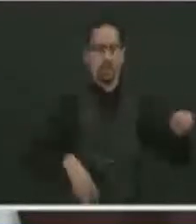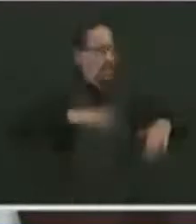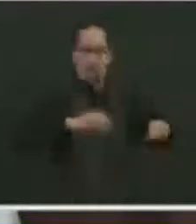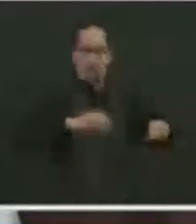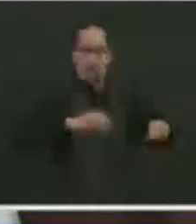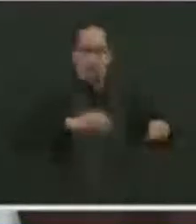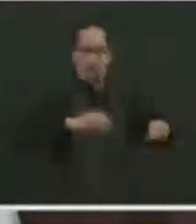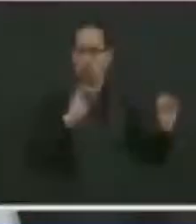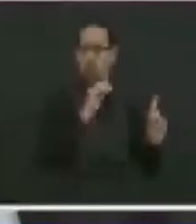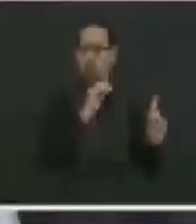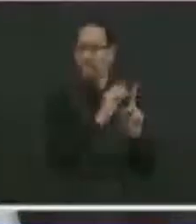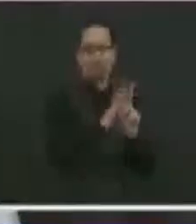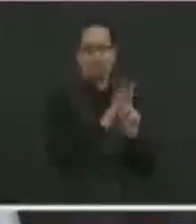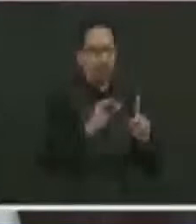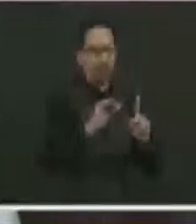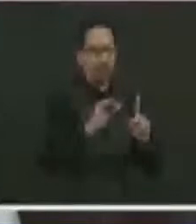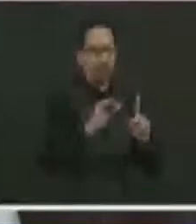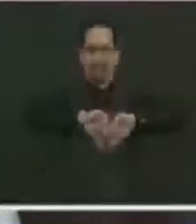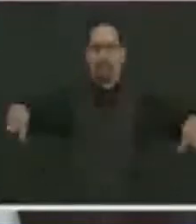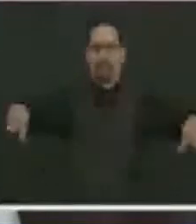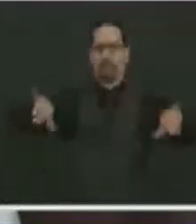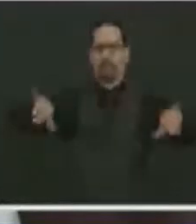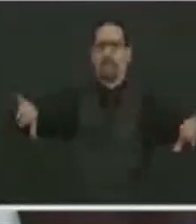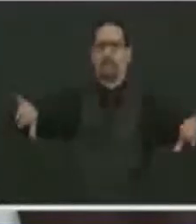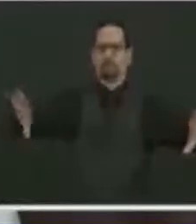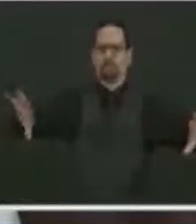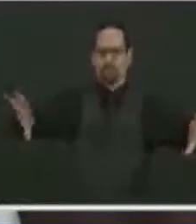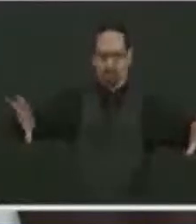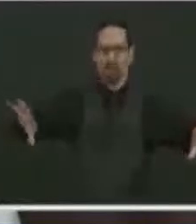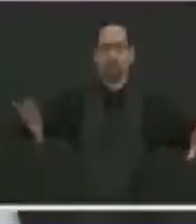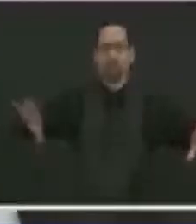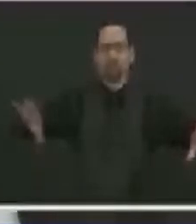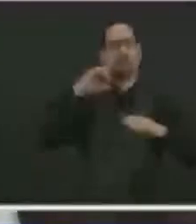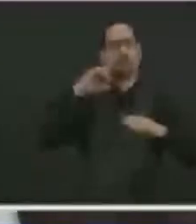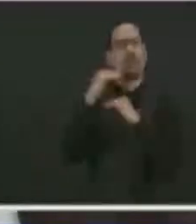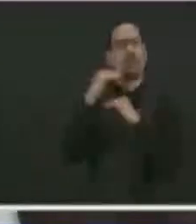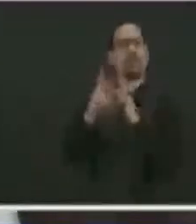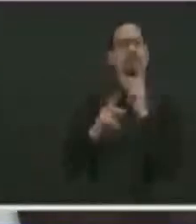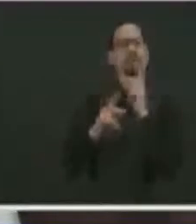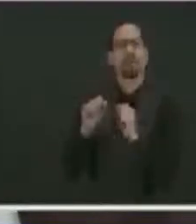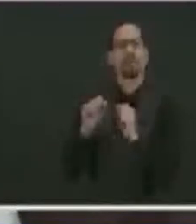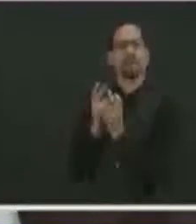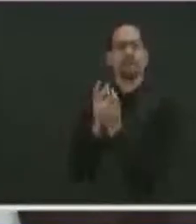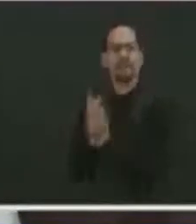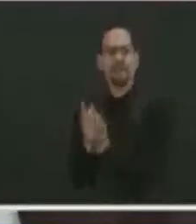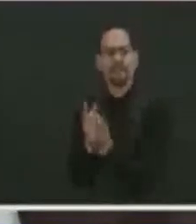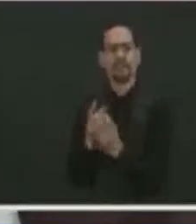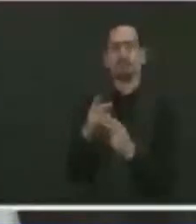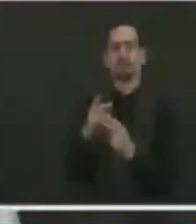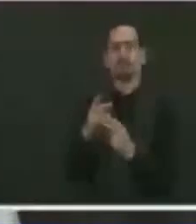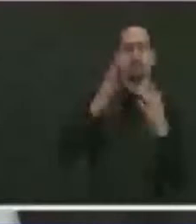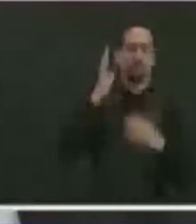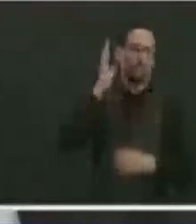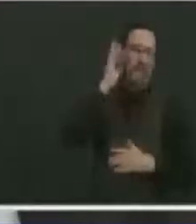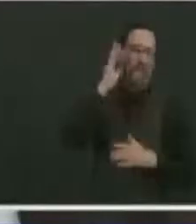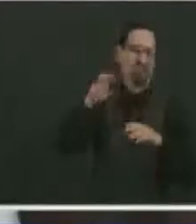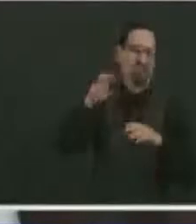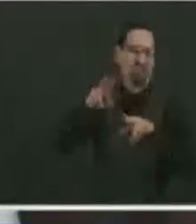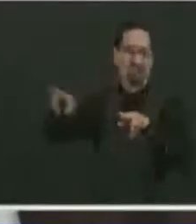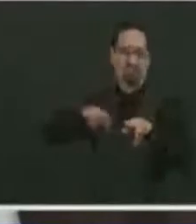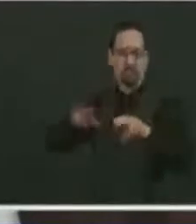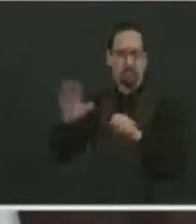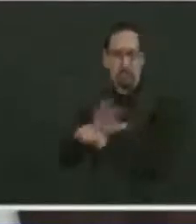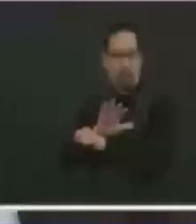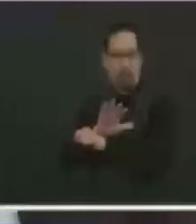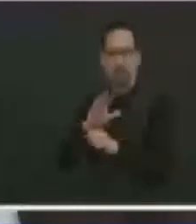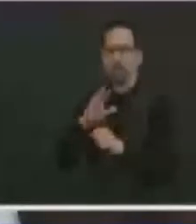Also limiting admissions to a nursing home and focusing on going to a place where there are other patients that